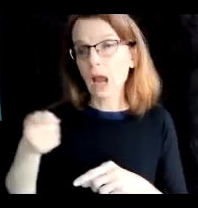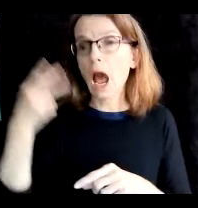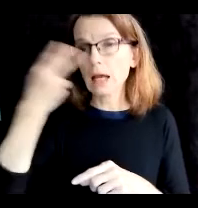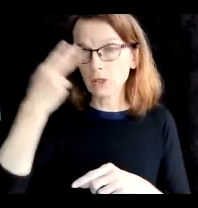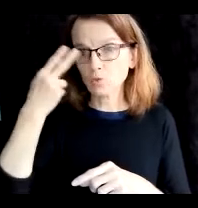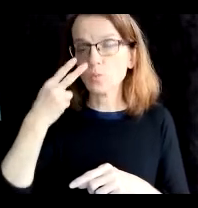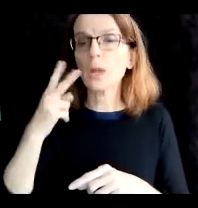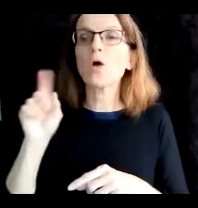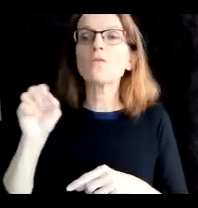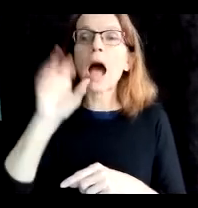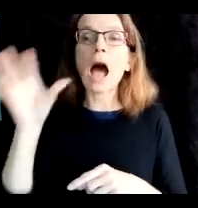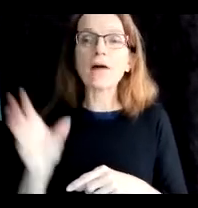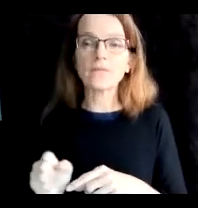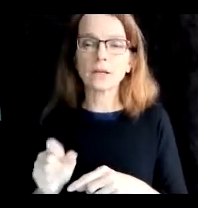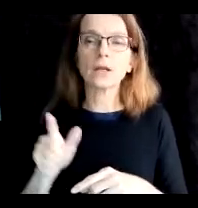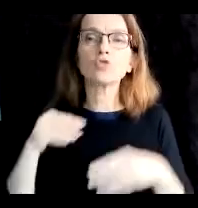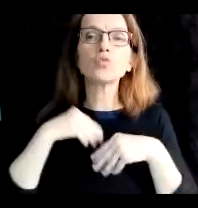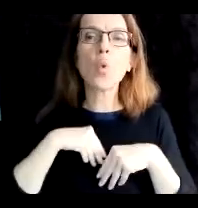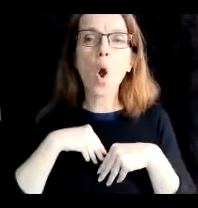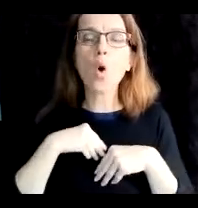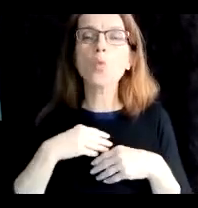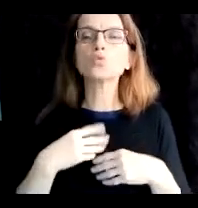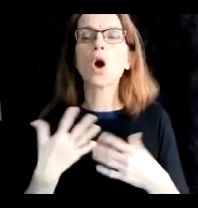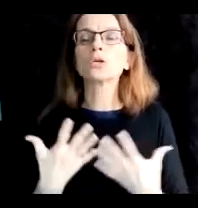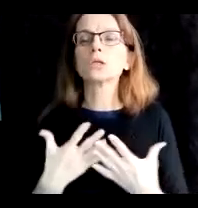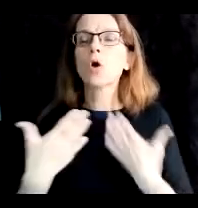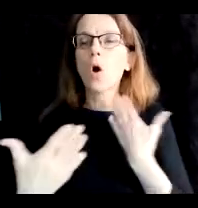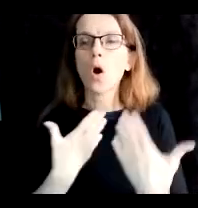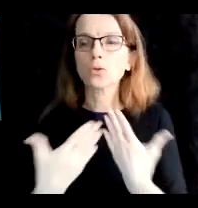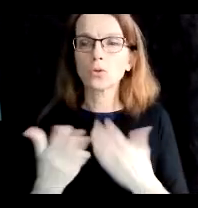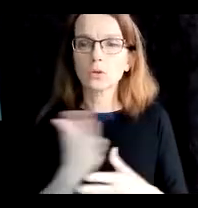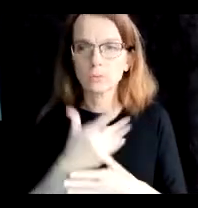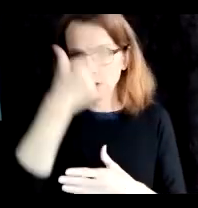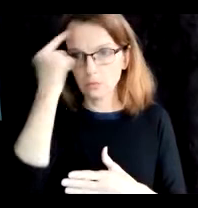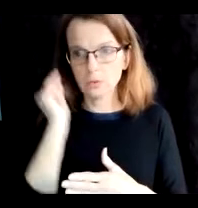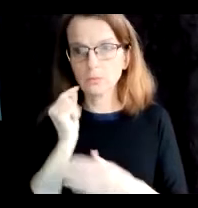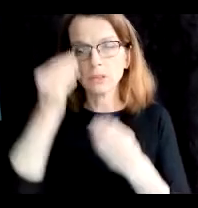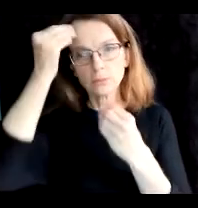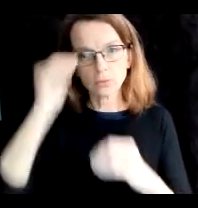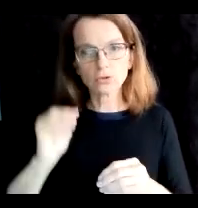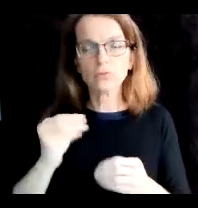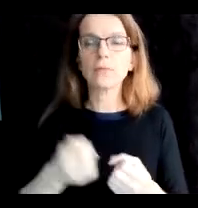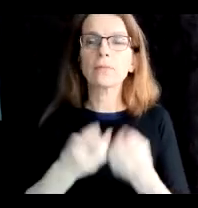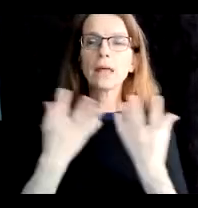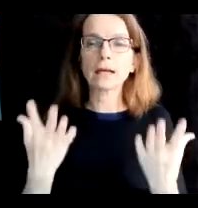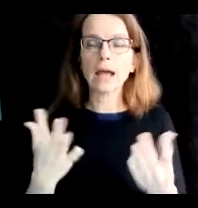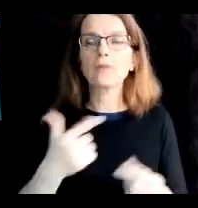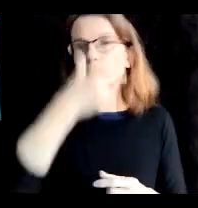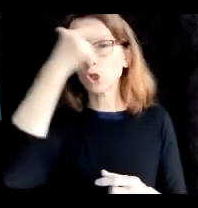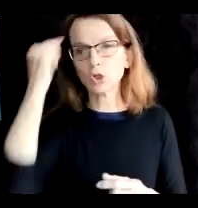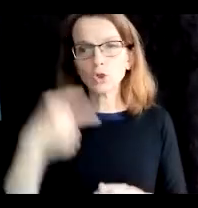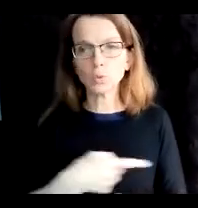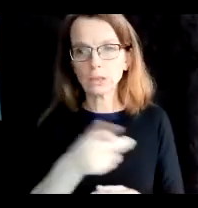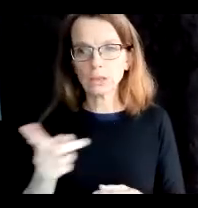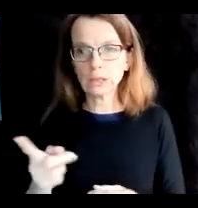people, respecting the nature, respecting the people, respecting the others, and also a high respect for non-material order